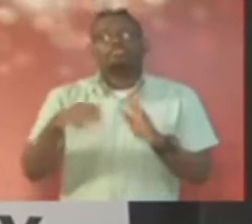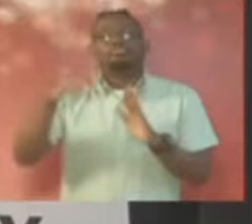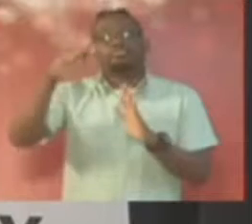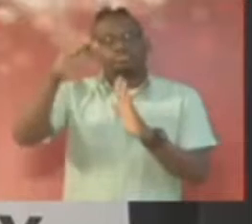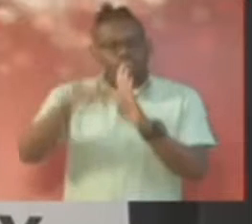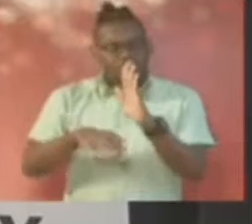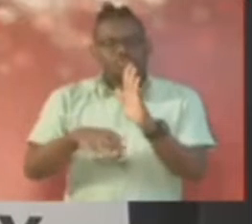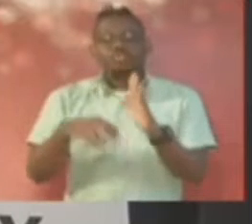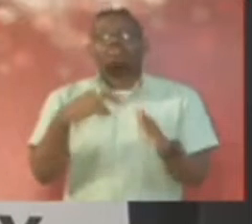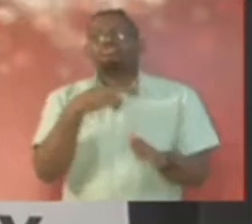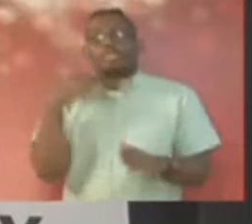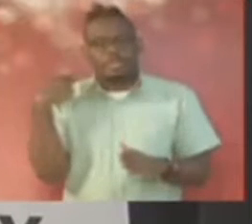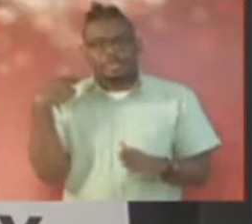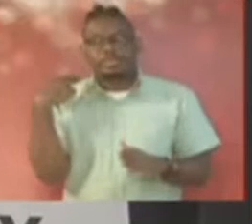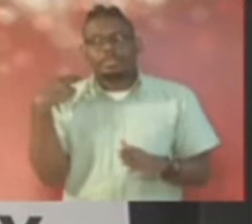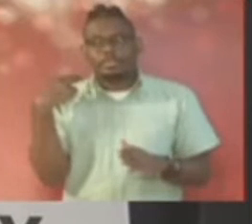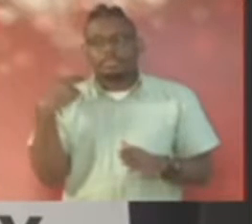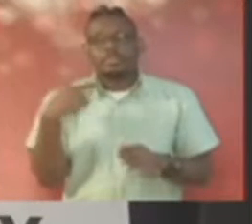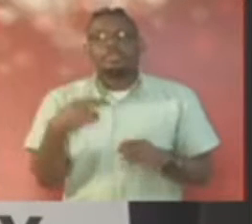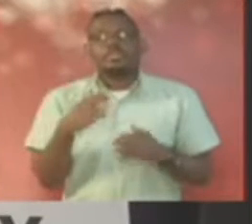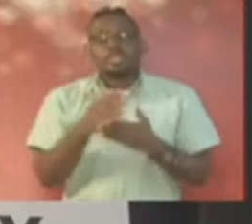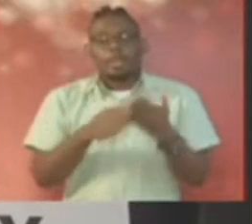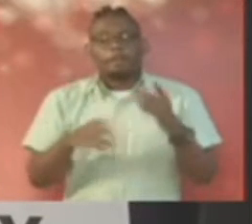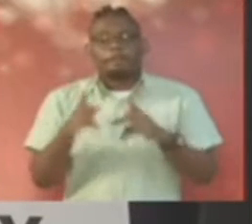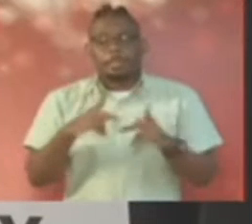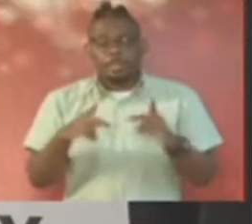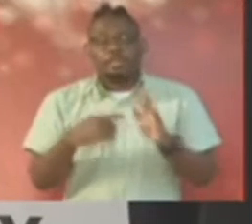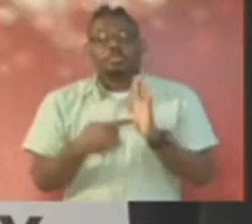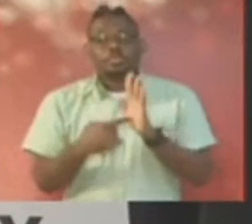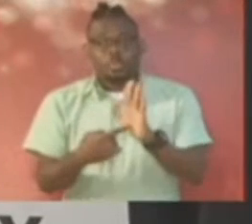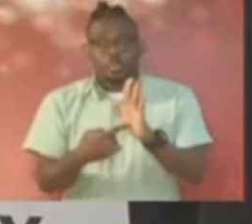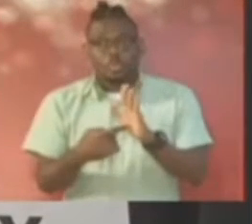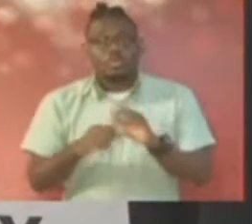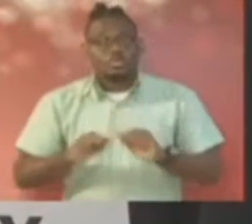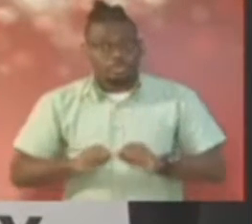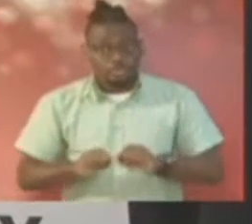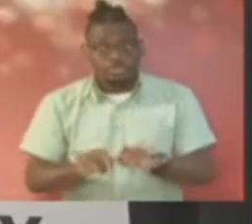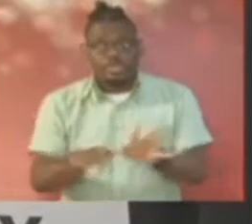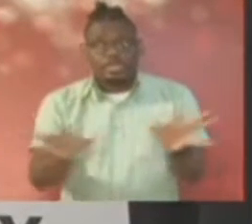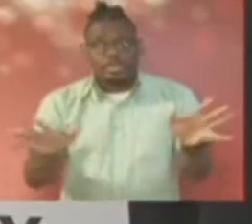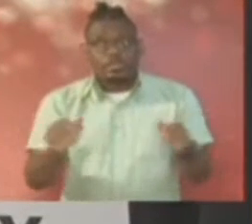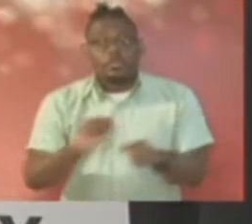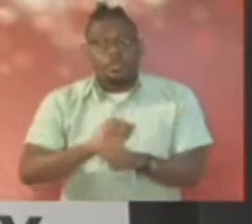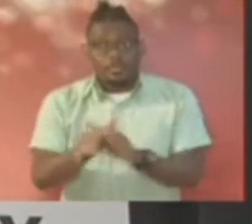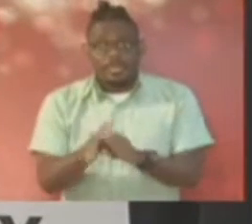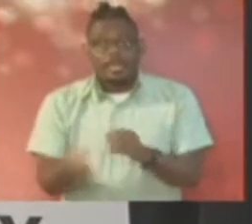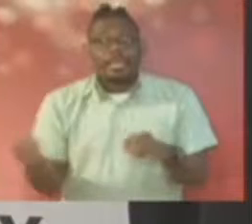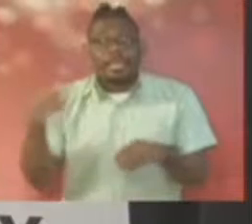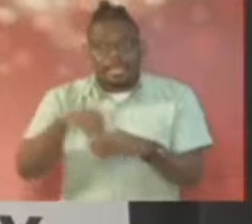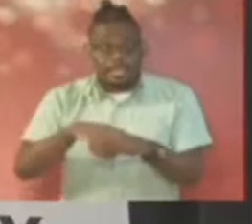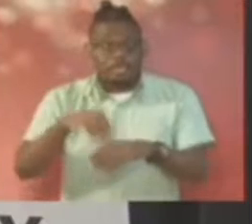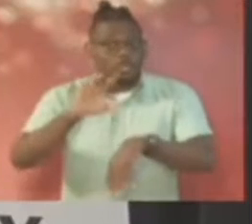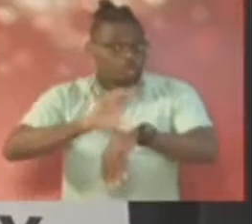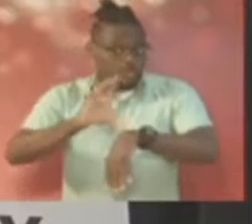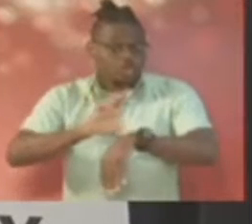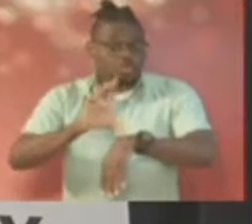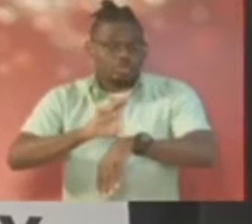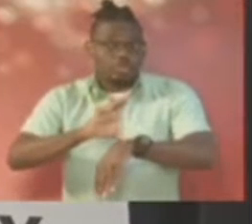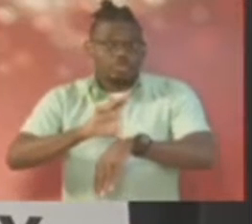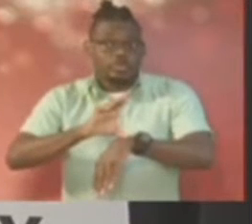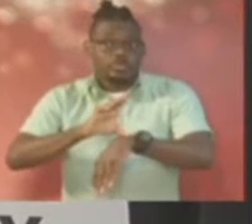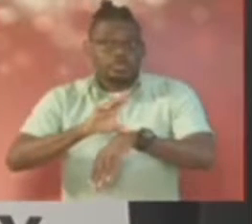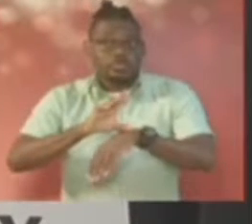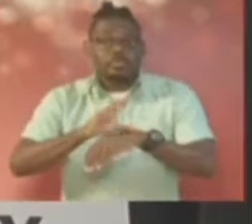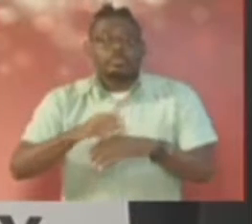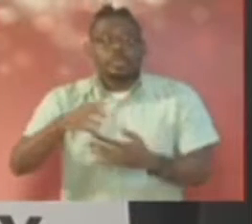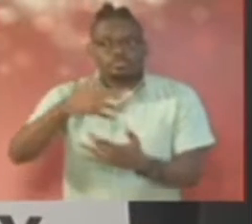been papers that have demonstrated transmission in church service settings, the indoor setting, the